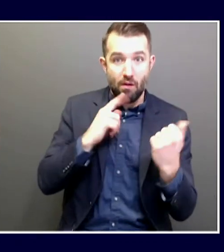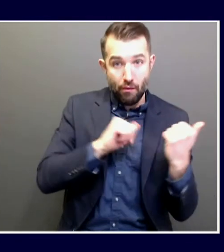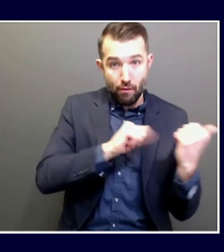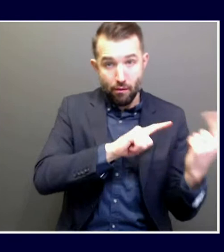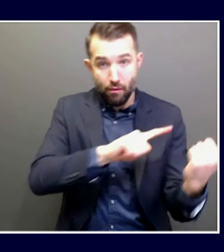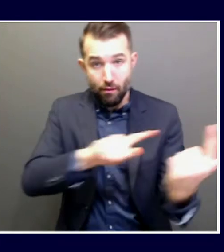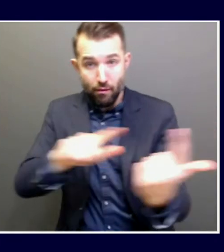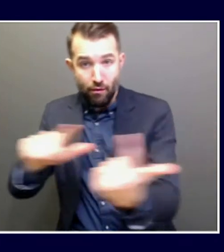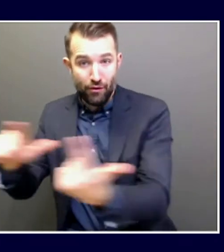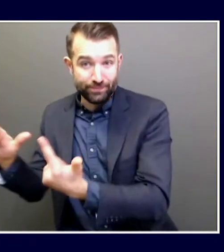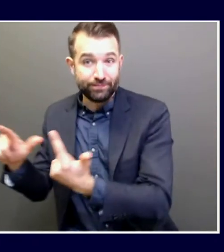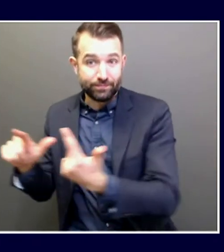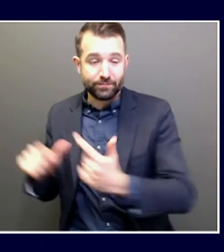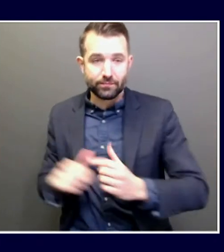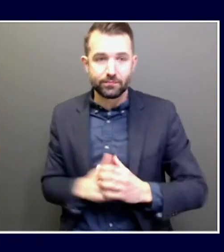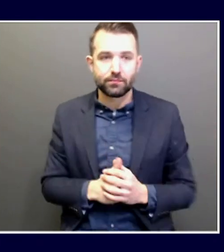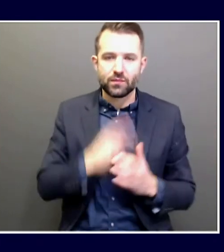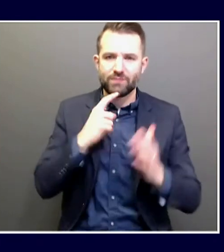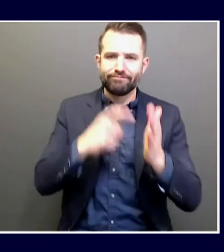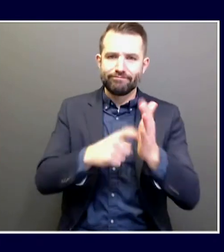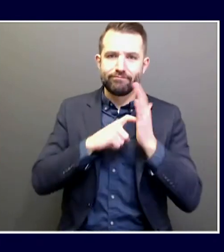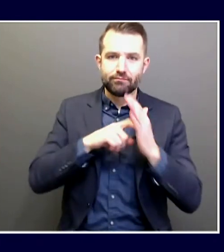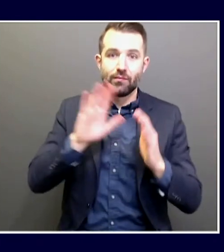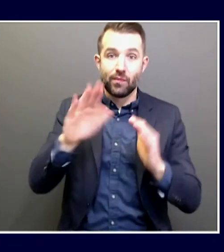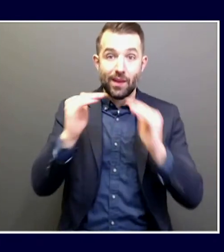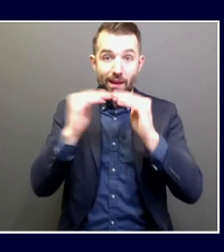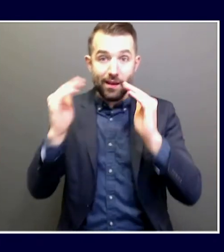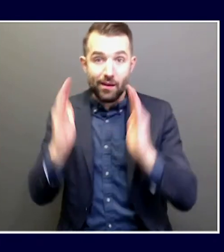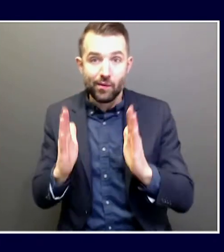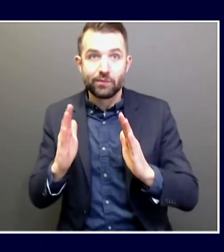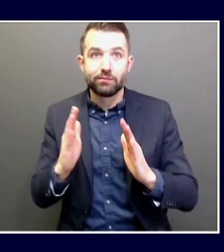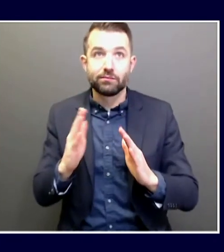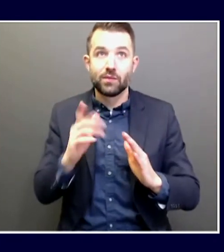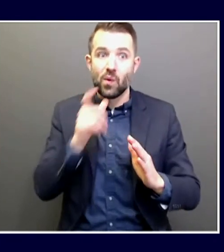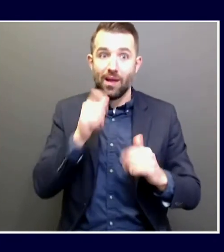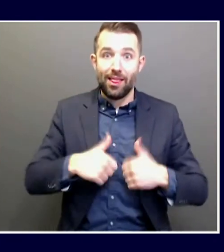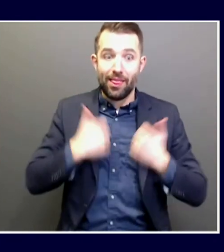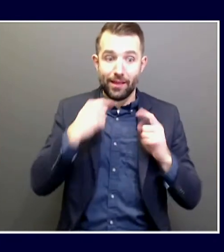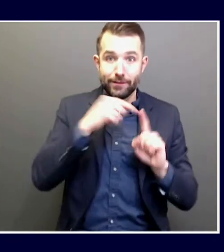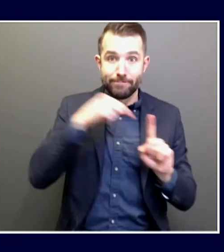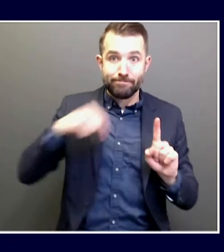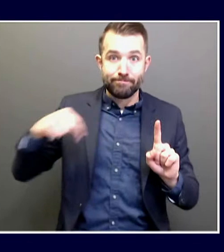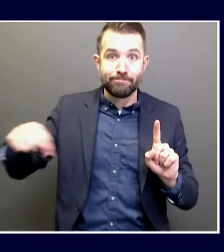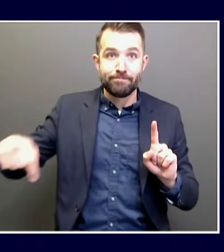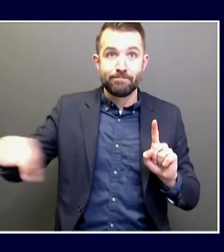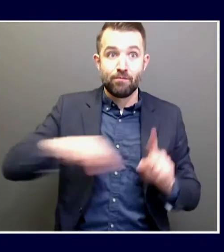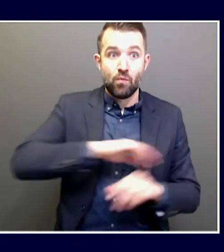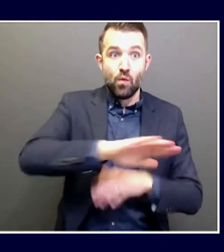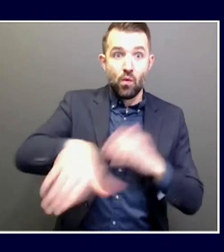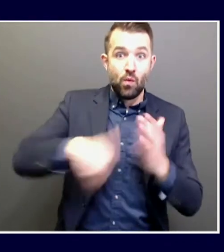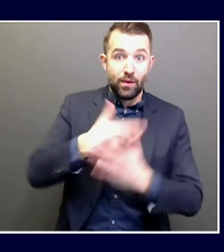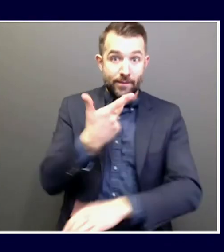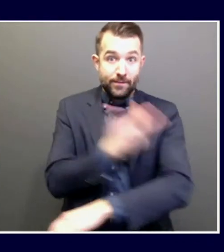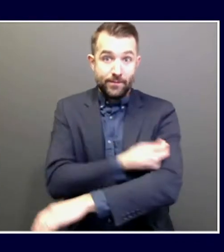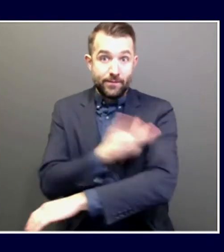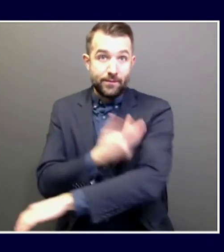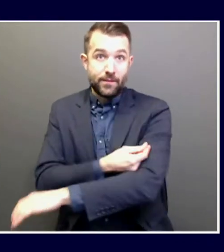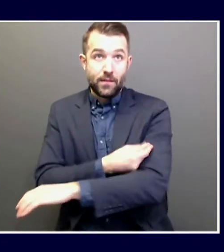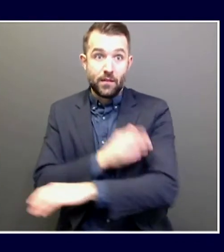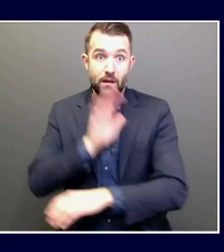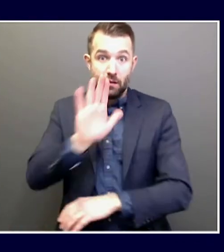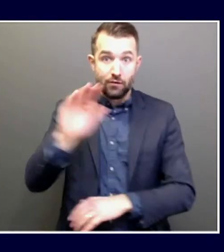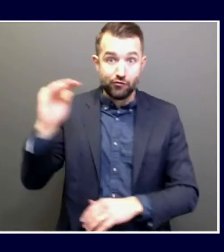in your household fully vaccinated and fully boosted? Is everyone else that your child comes into contact with taking